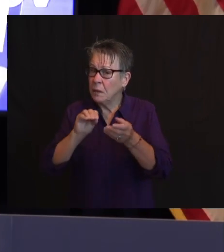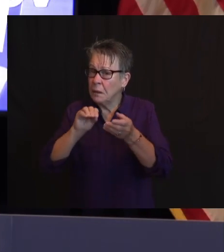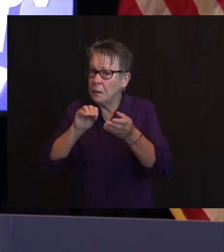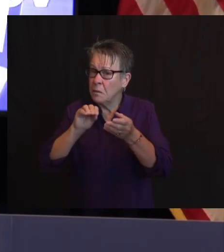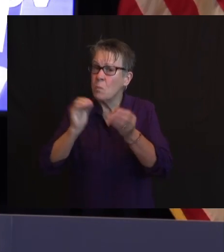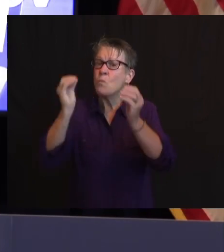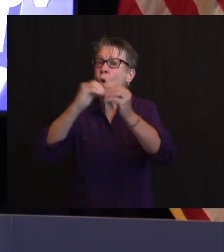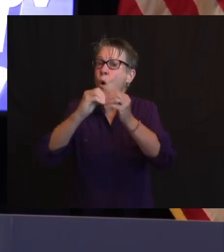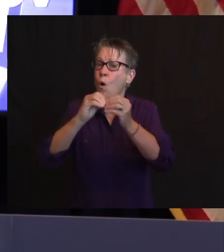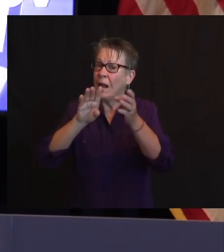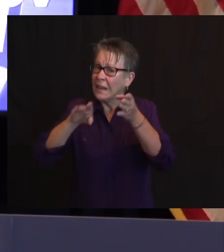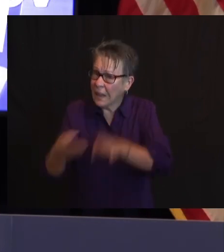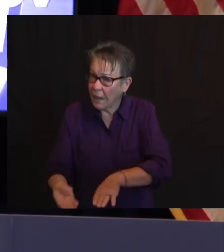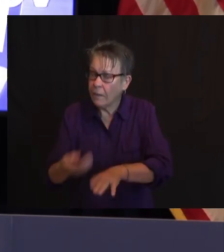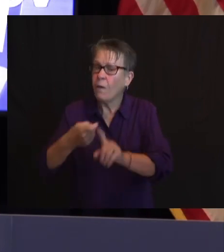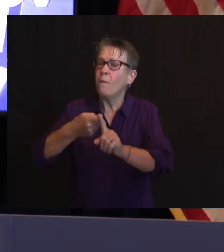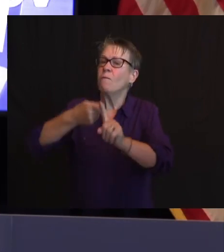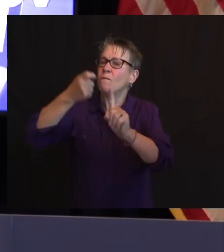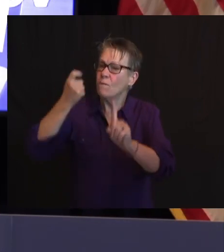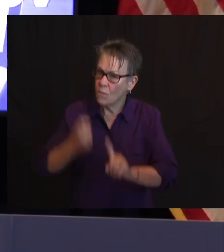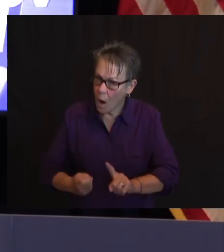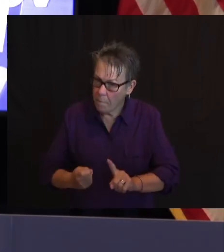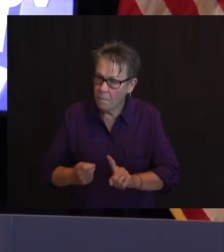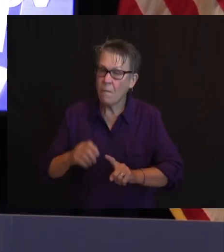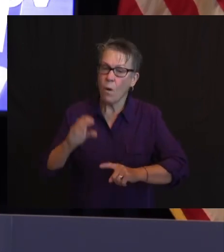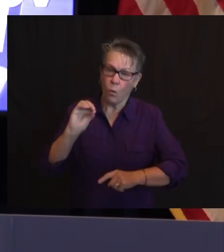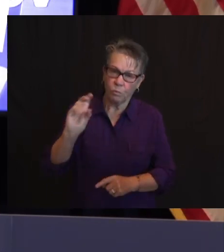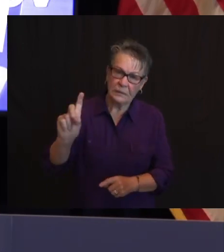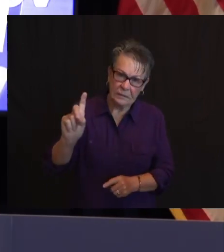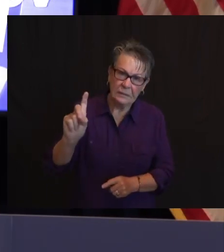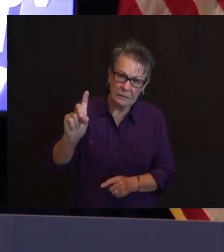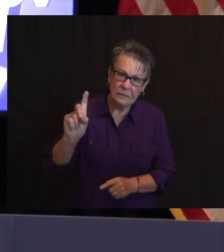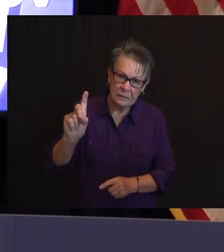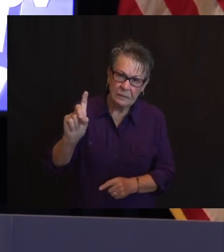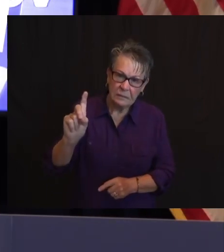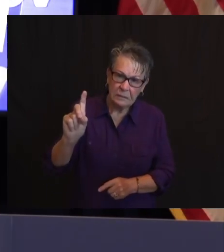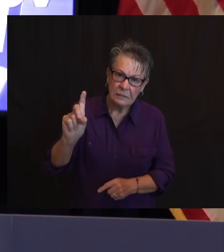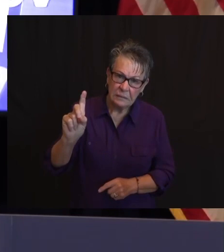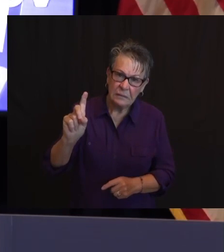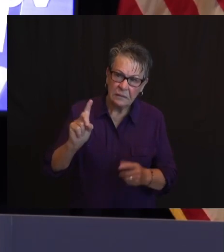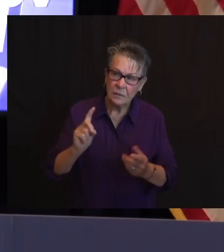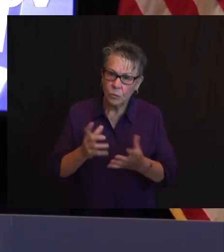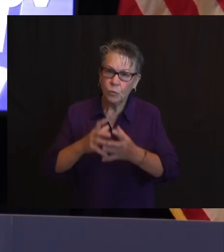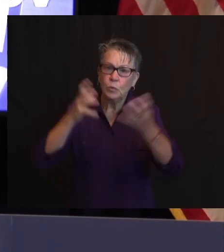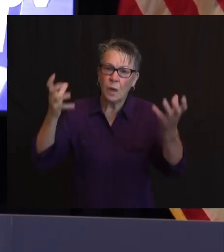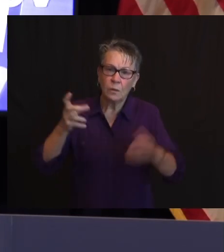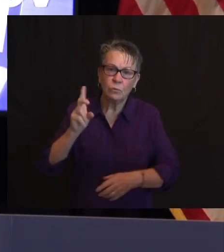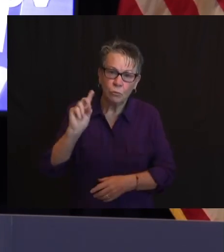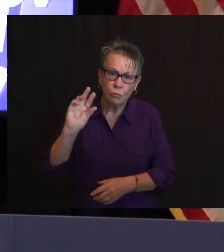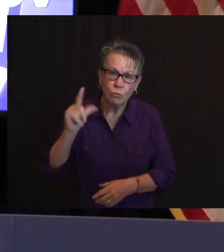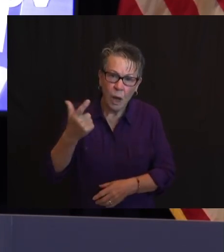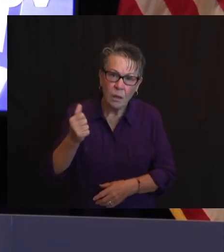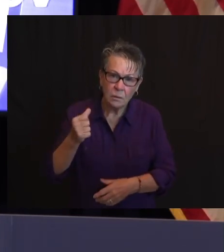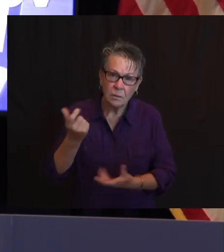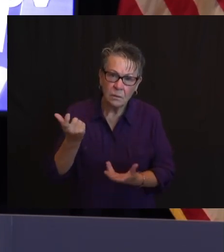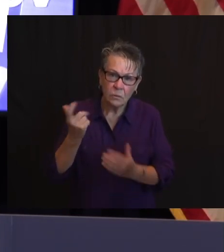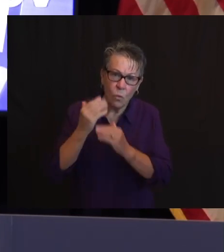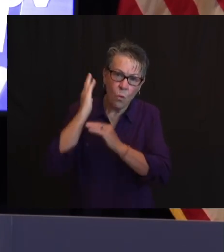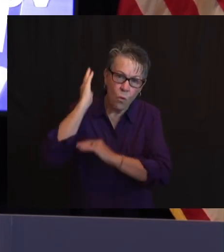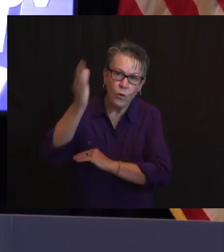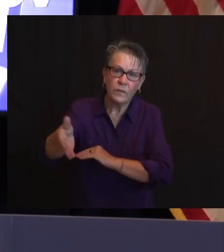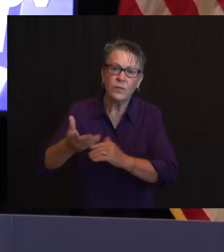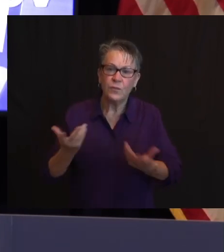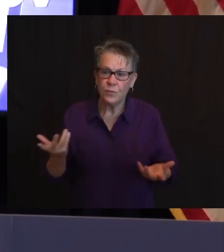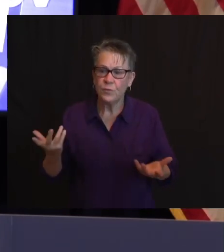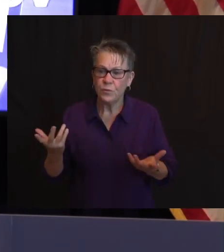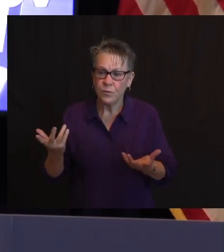when compared to the same period last year. Initiatives to get Narcan, naloxone, into the hands of